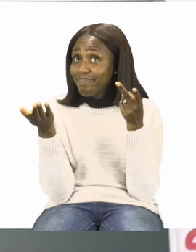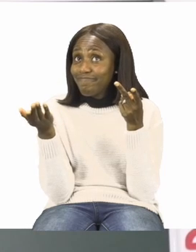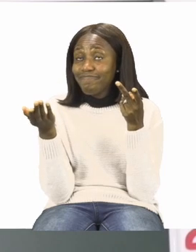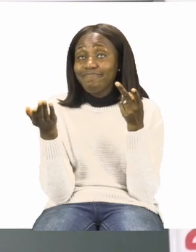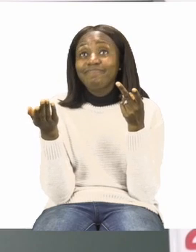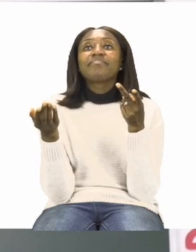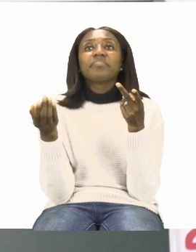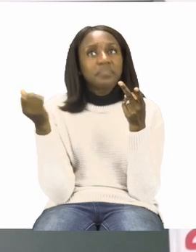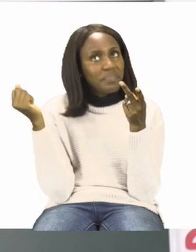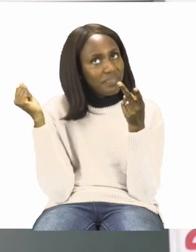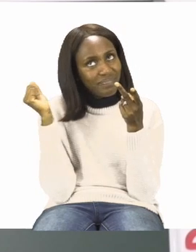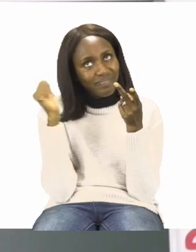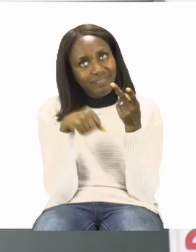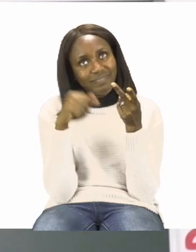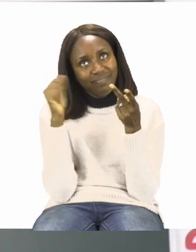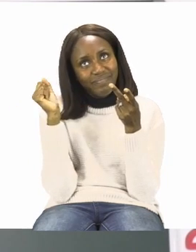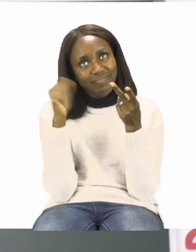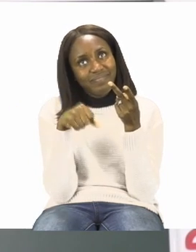chalkboard?